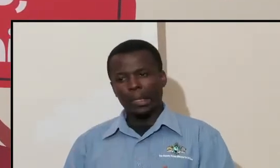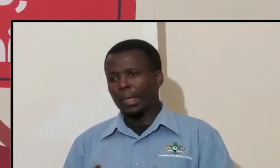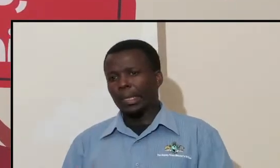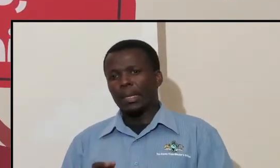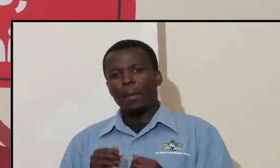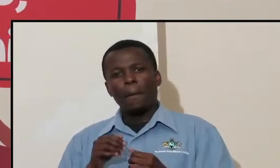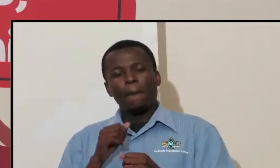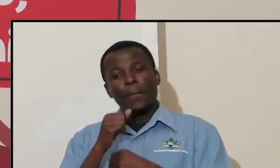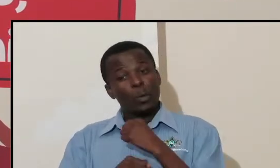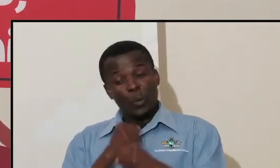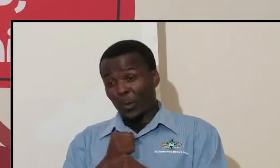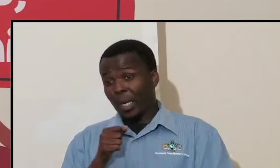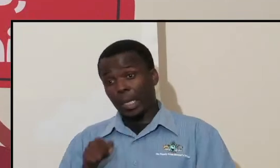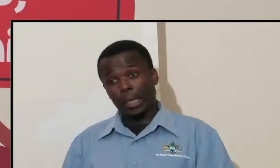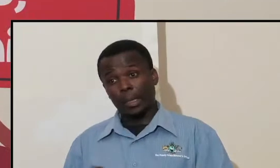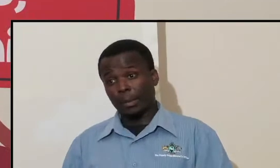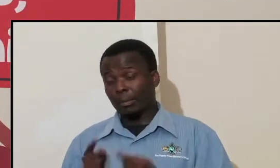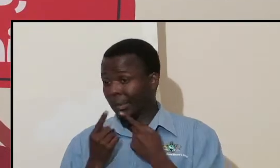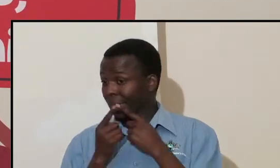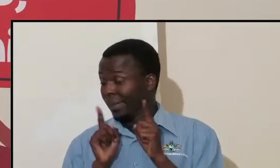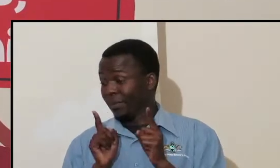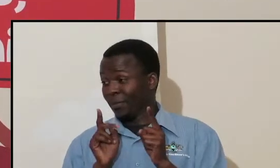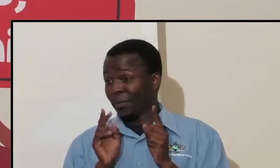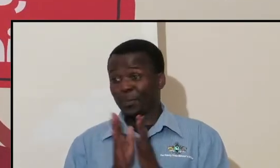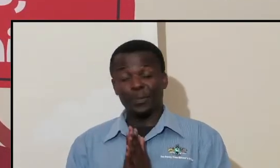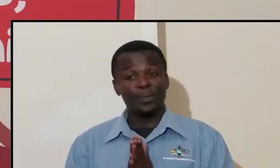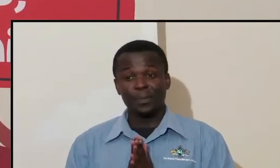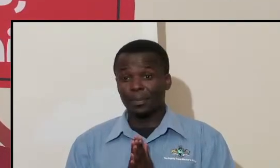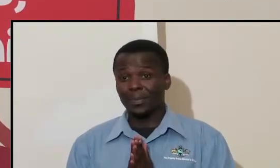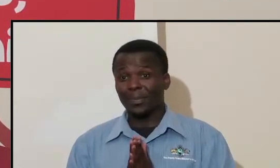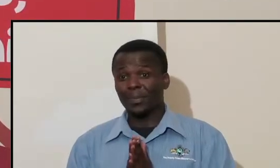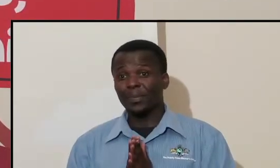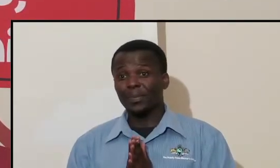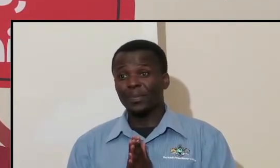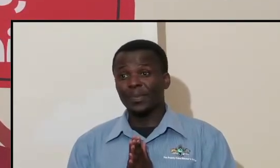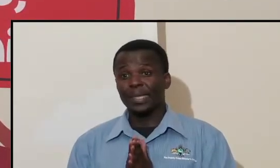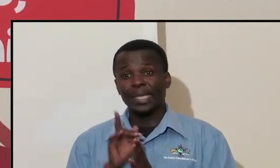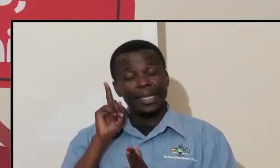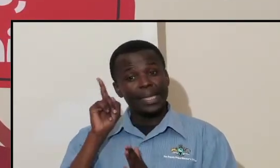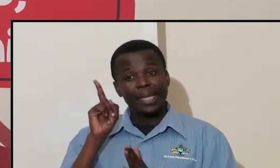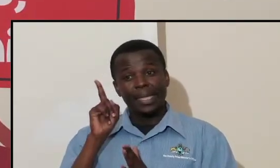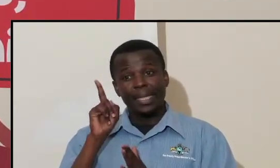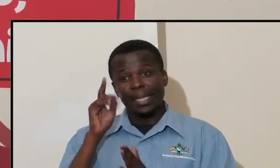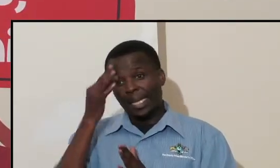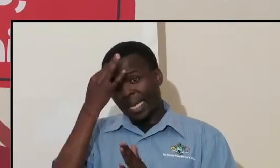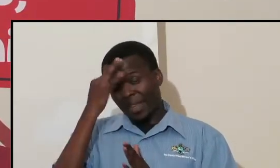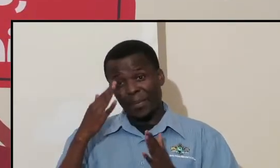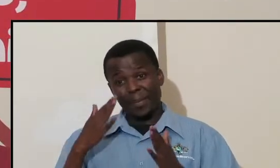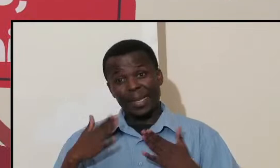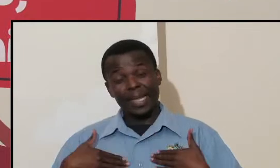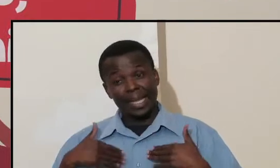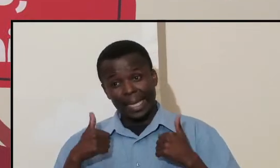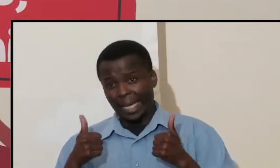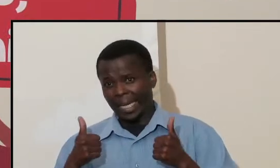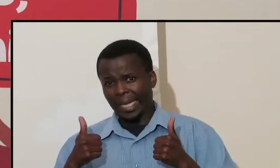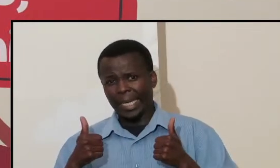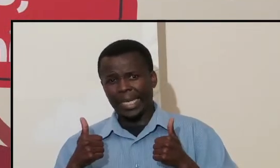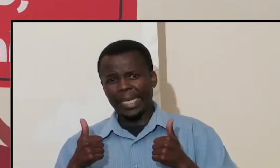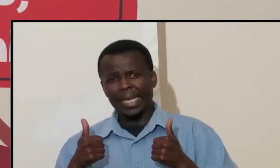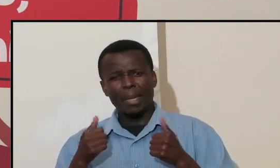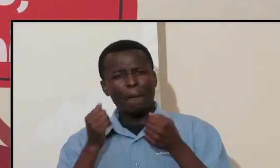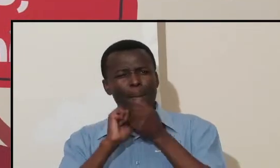where we come from. You know, the health sector has been bombarded with all sorts of things.